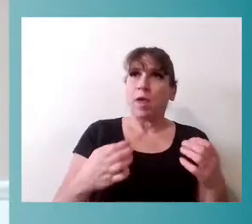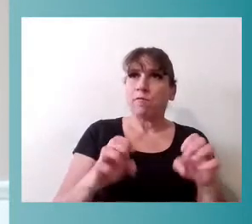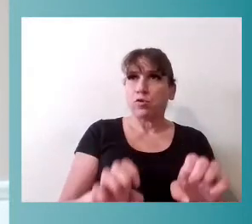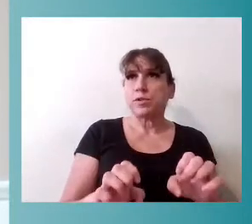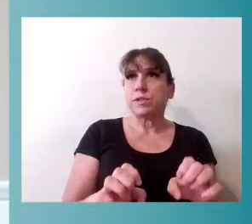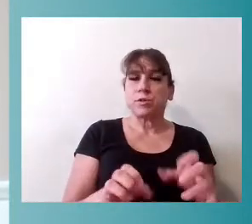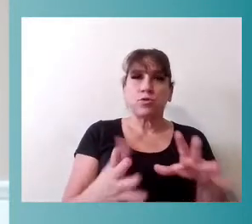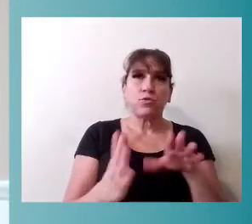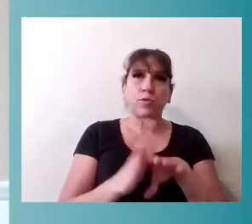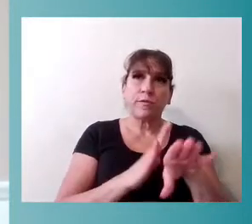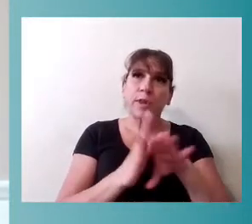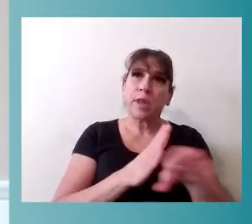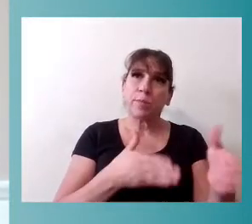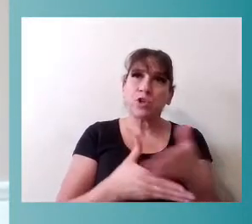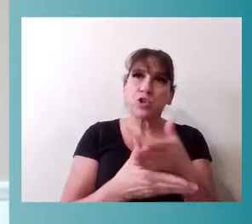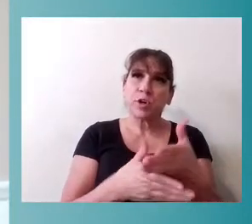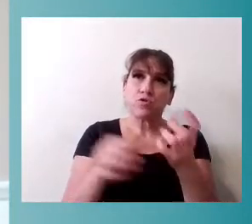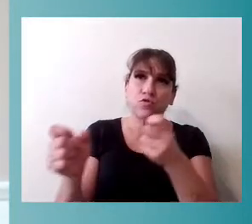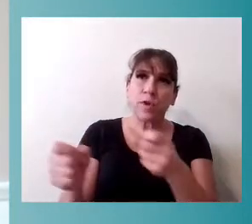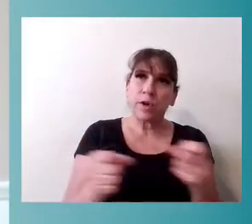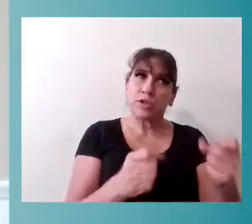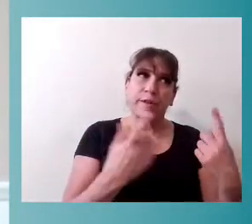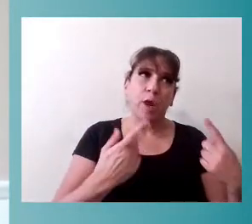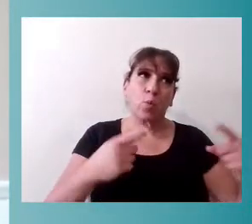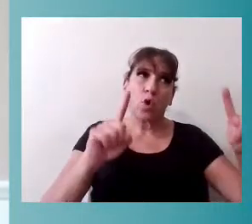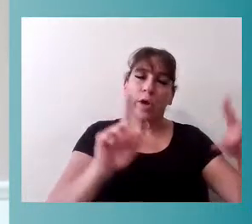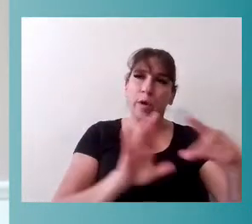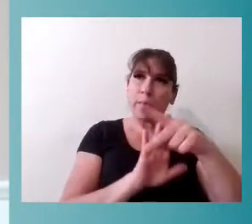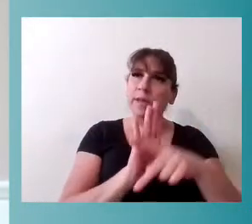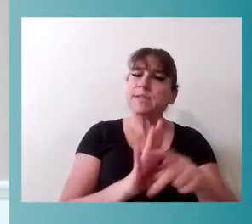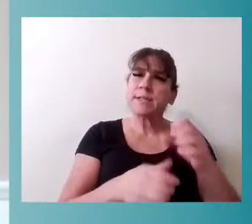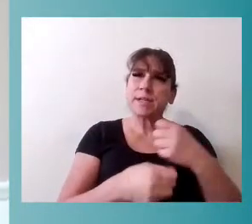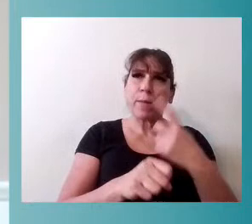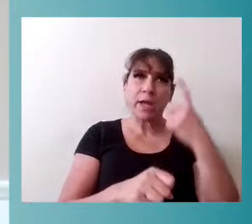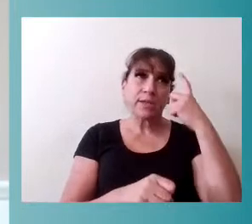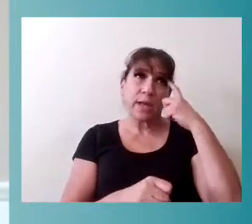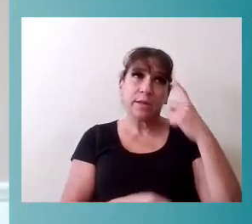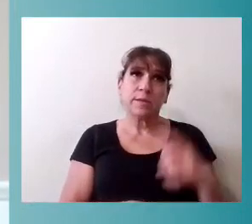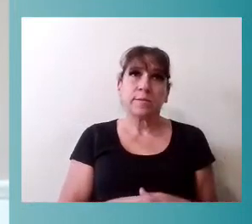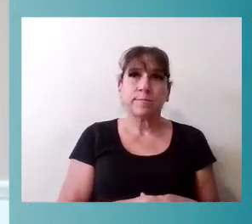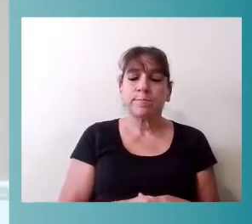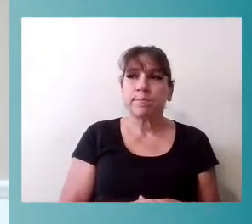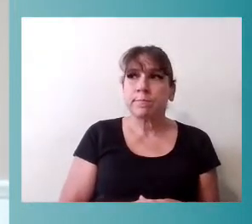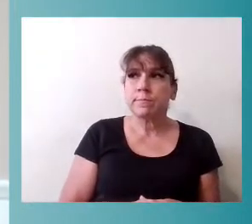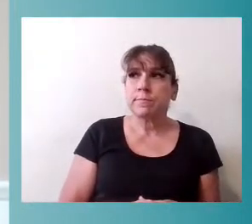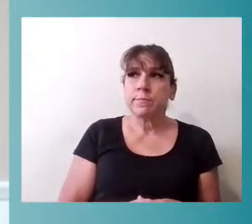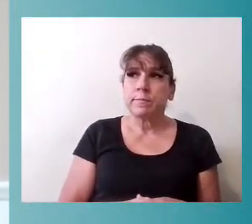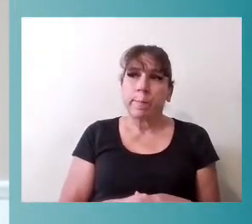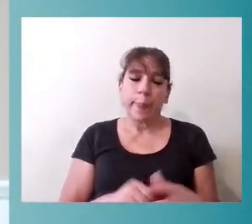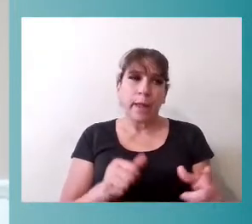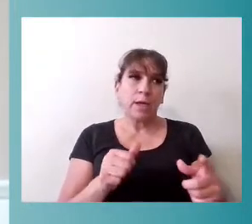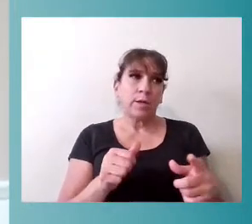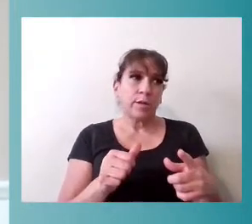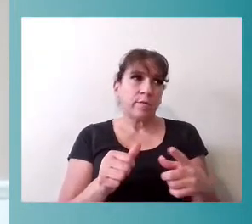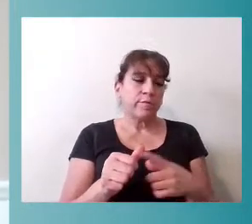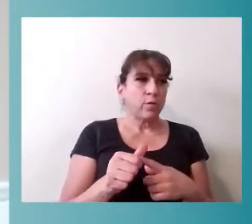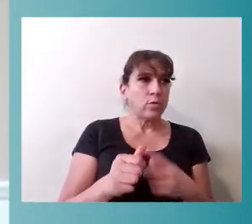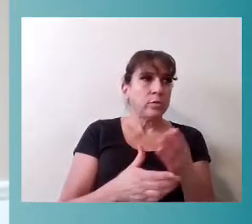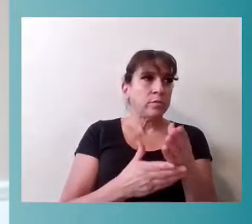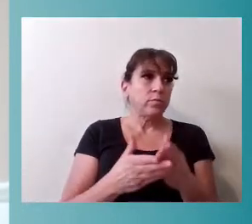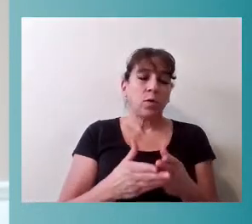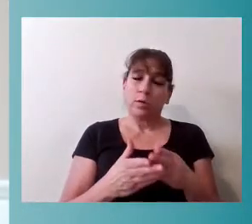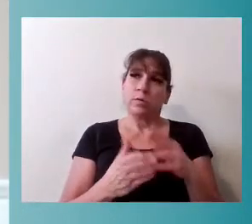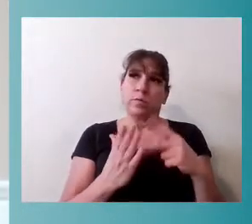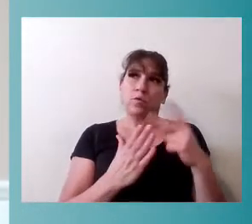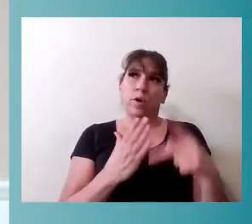to develop and share strategies that work and policies that make sense. In the first Spouses Program of the National